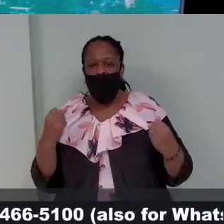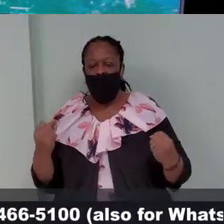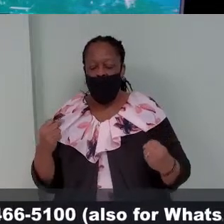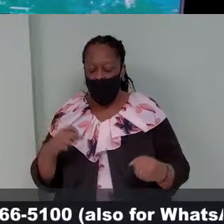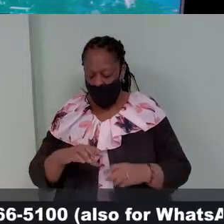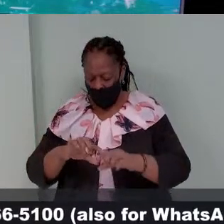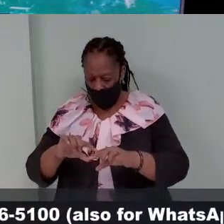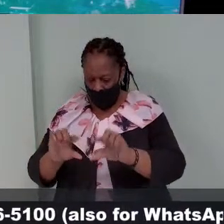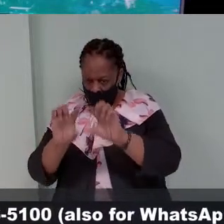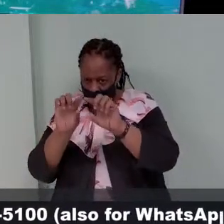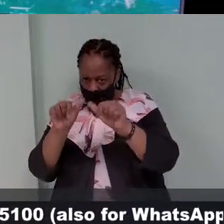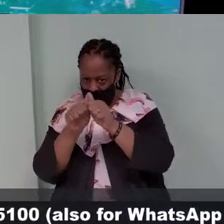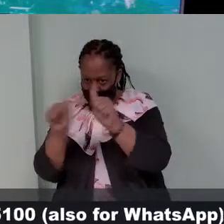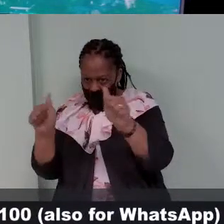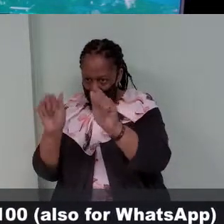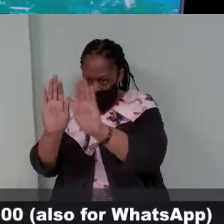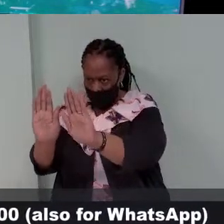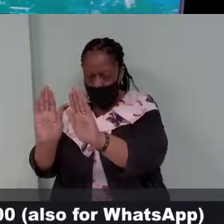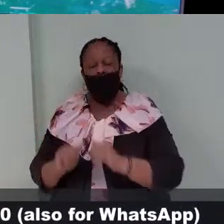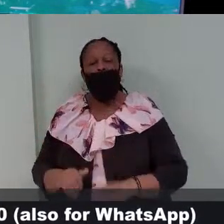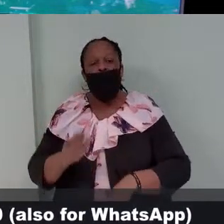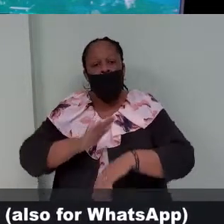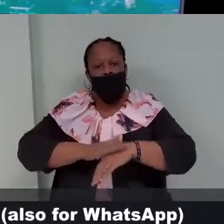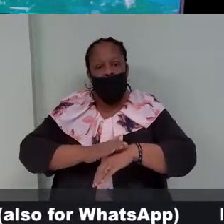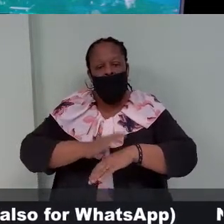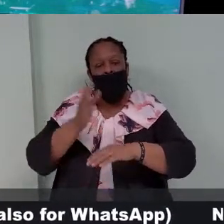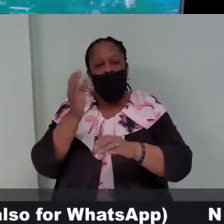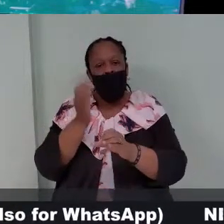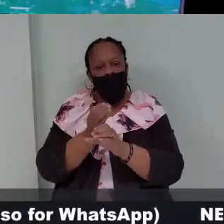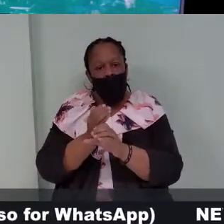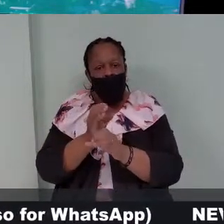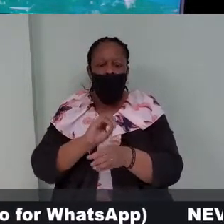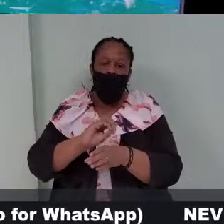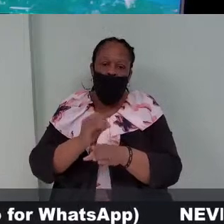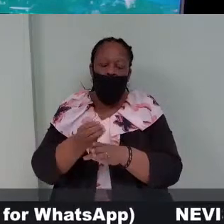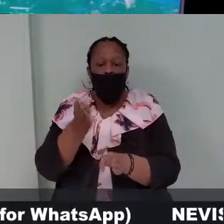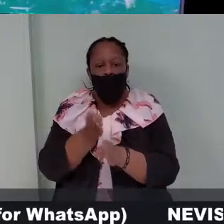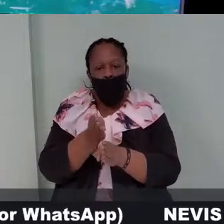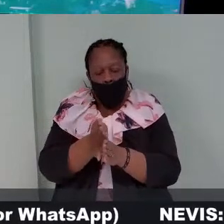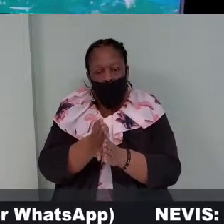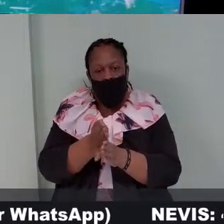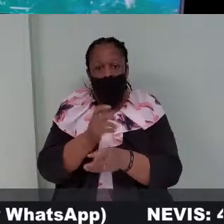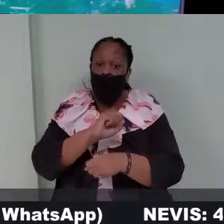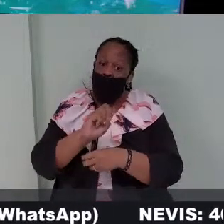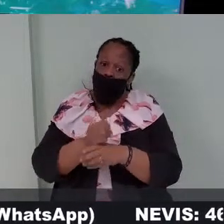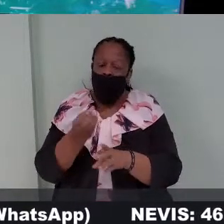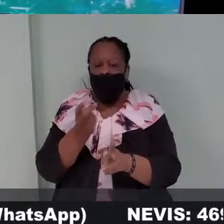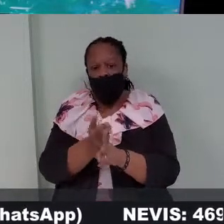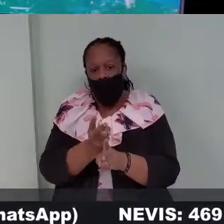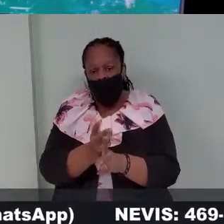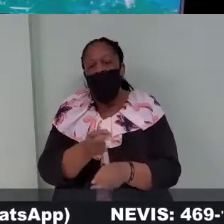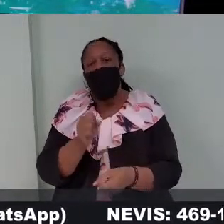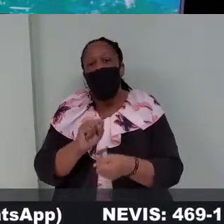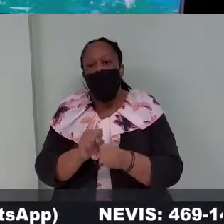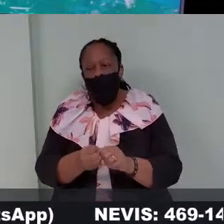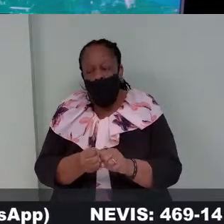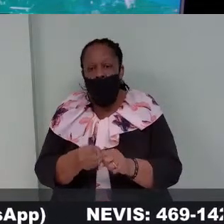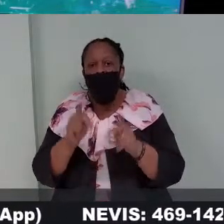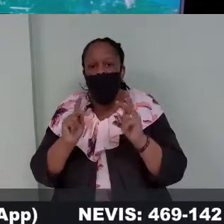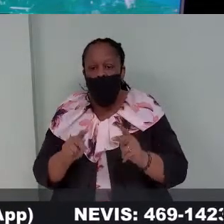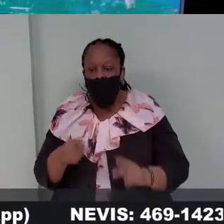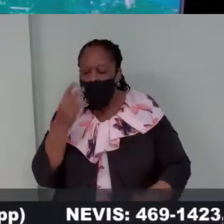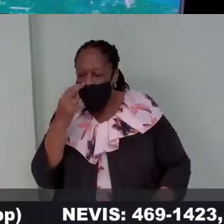Kitts Tourism Authority after the vehicle would have been inspected and validated for use for